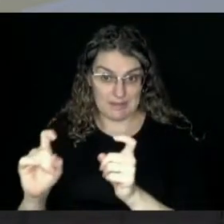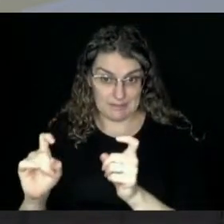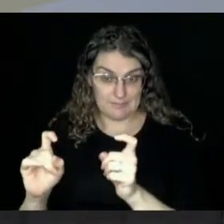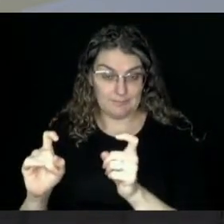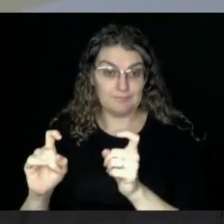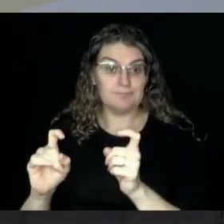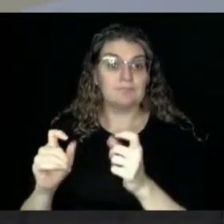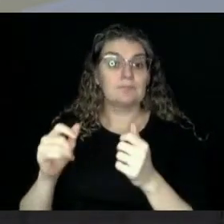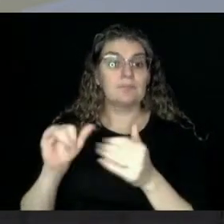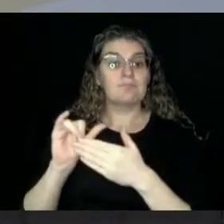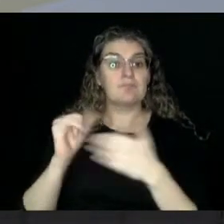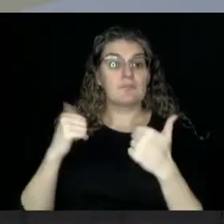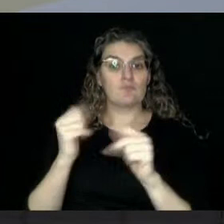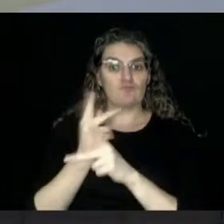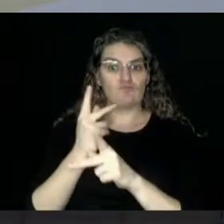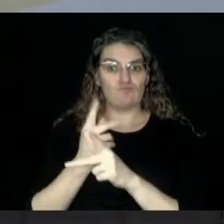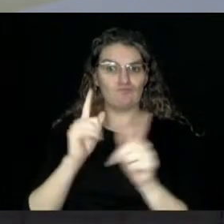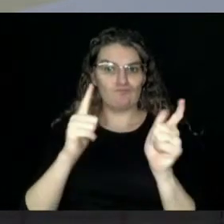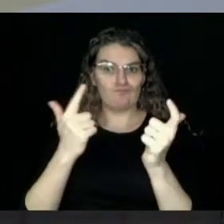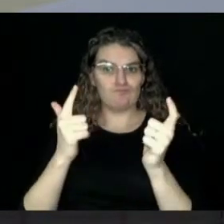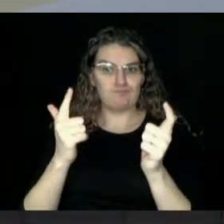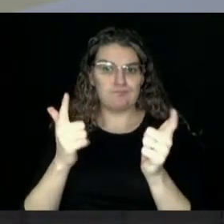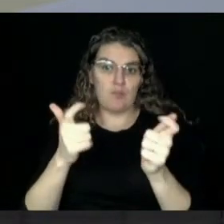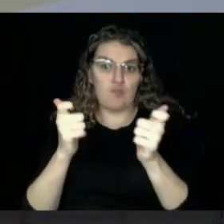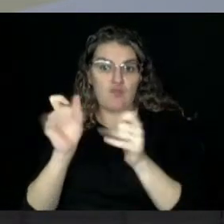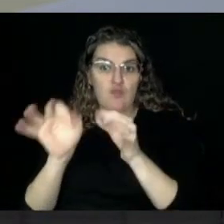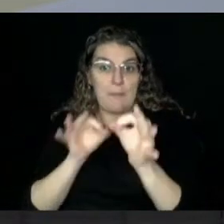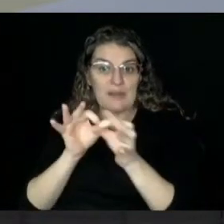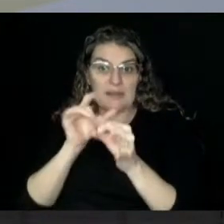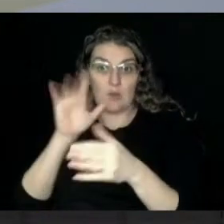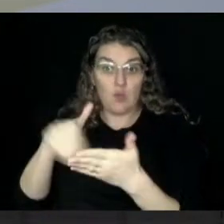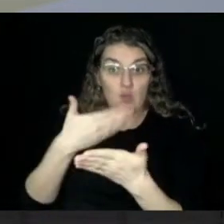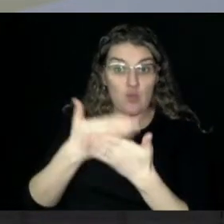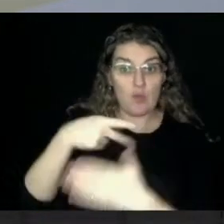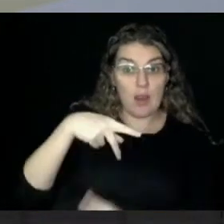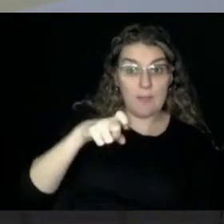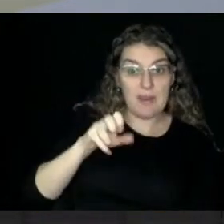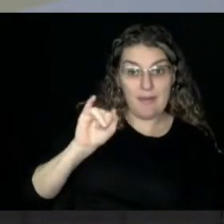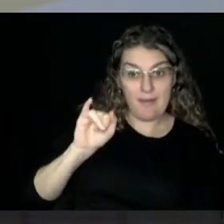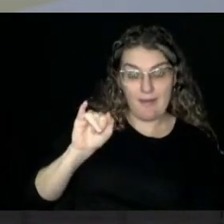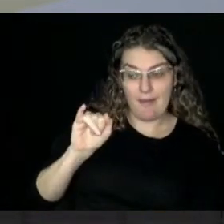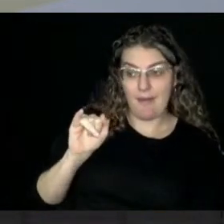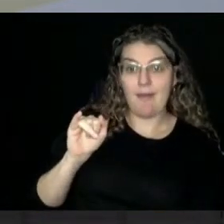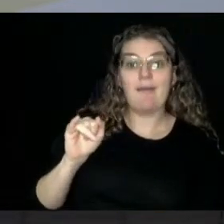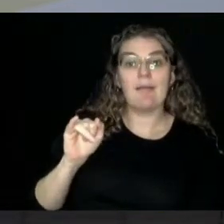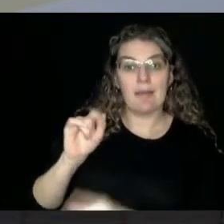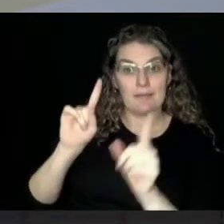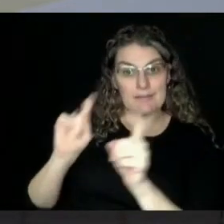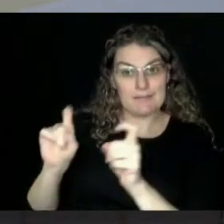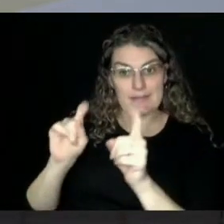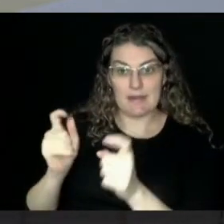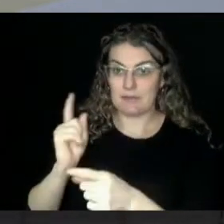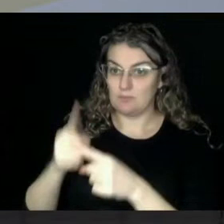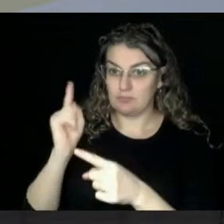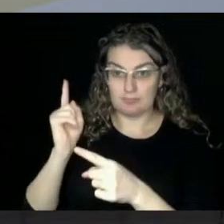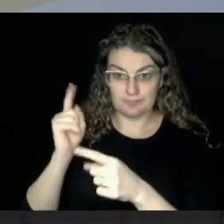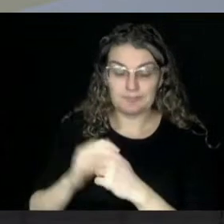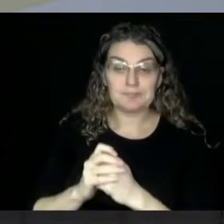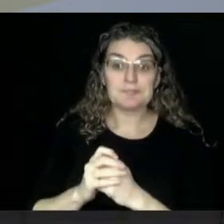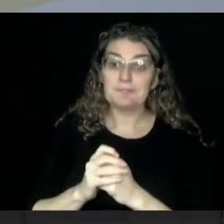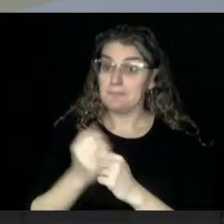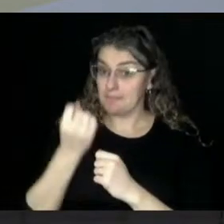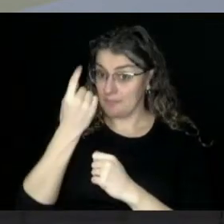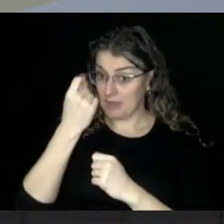and sensitivity of the rapid test for travelers arriving in PEI. For this pilot project, 2 swabs will be